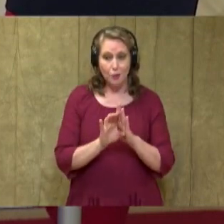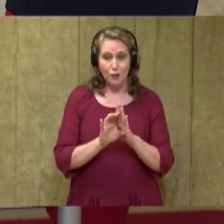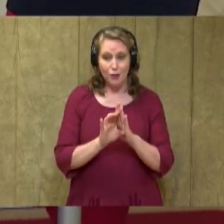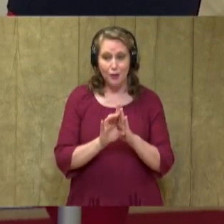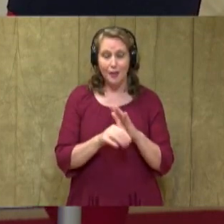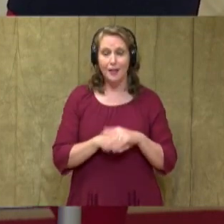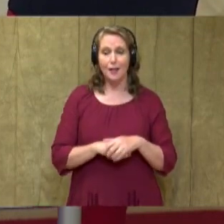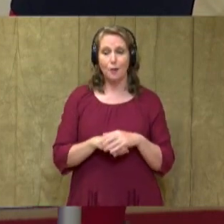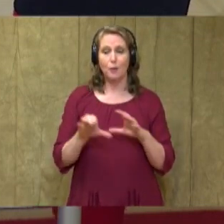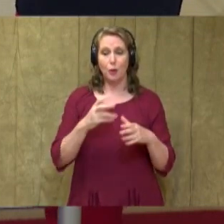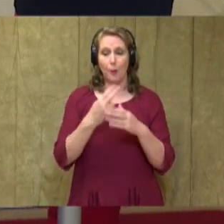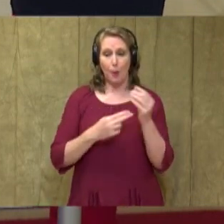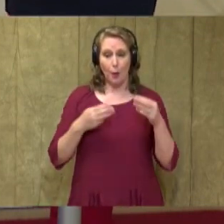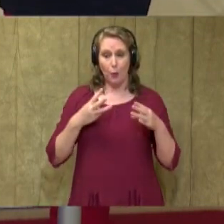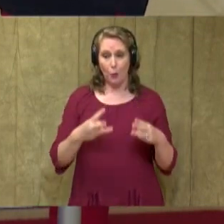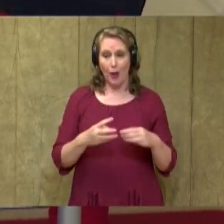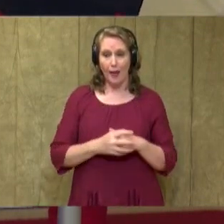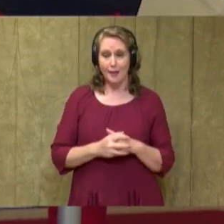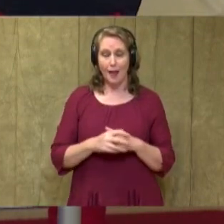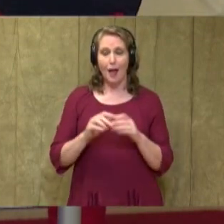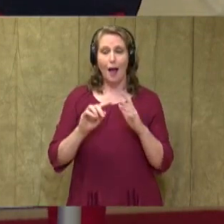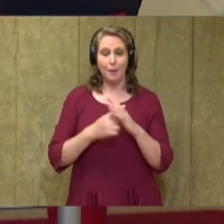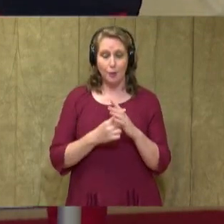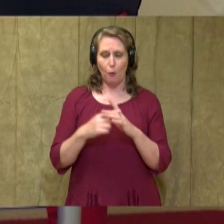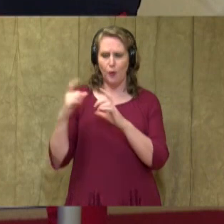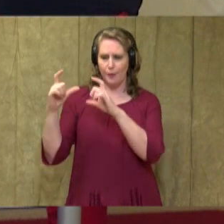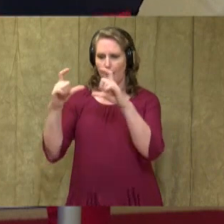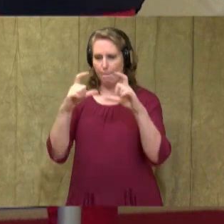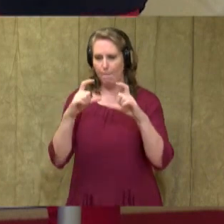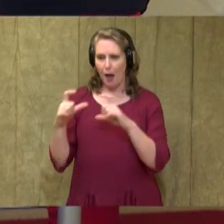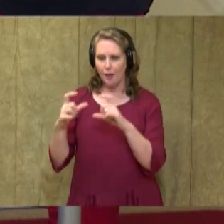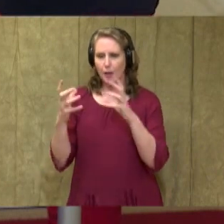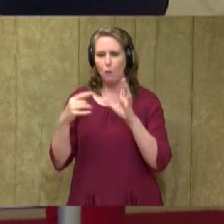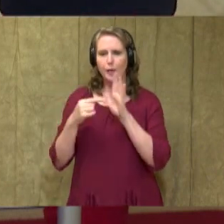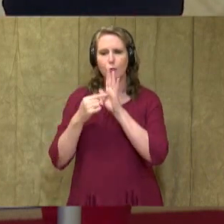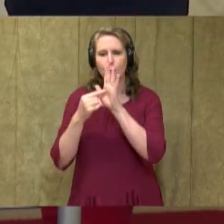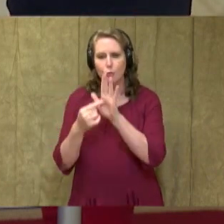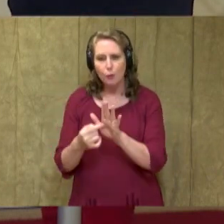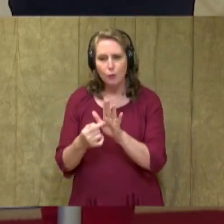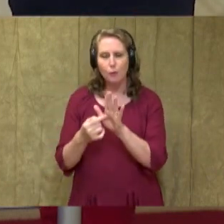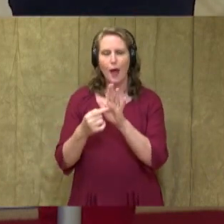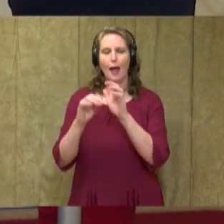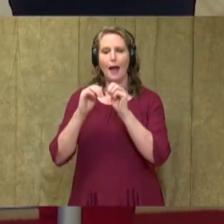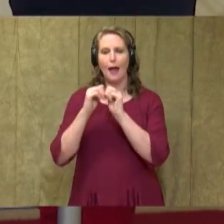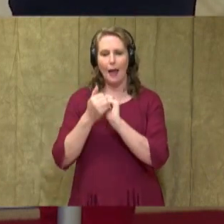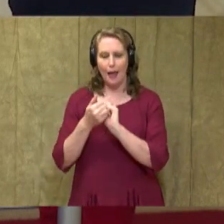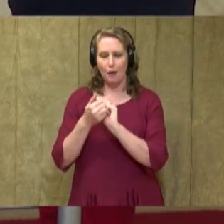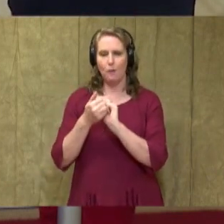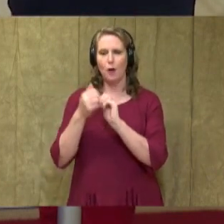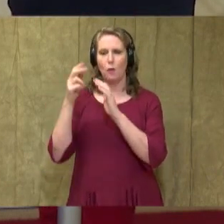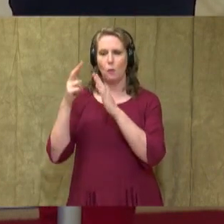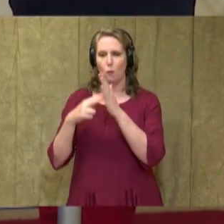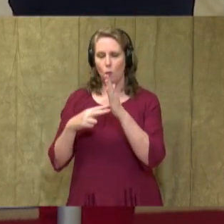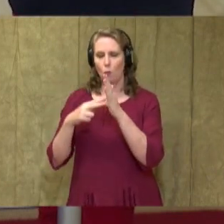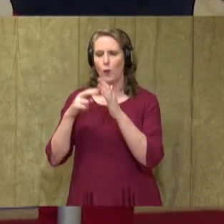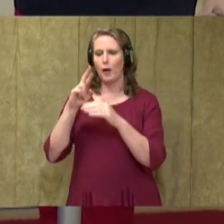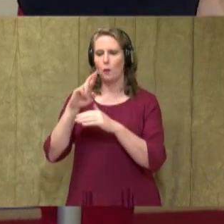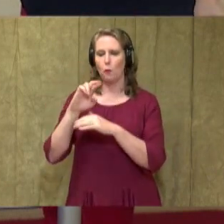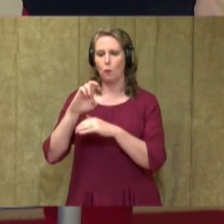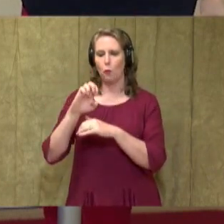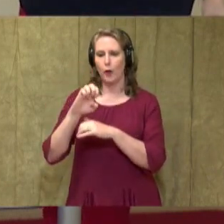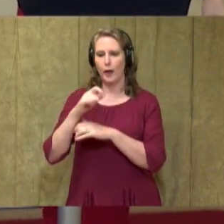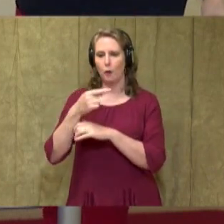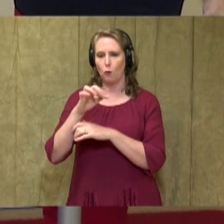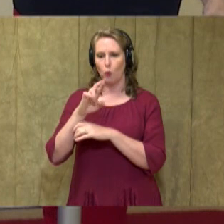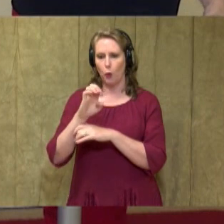we're going to do it both ways. I'm going to start out with the base 10 blocks because I want to be able to show you how we regroup.